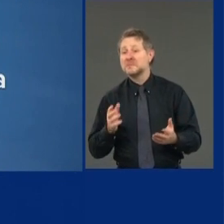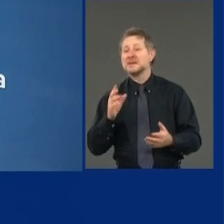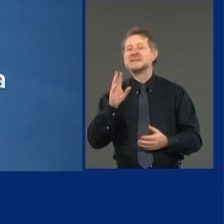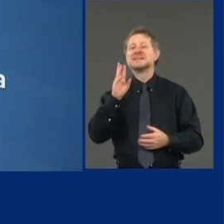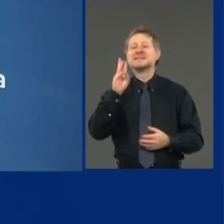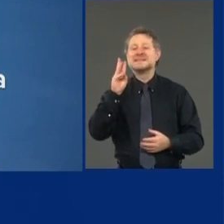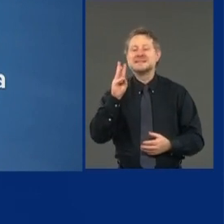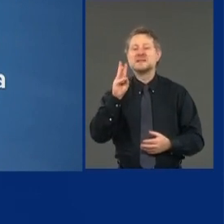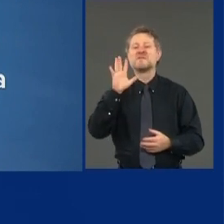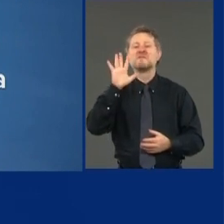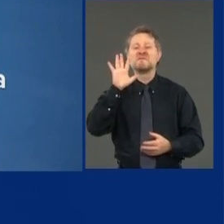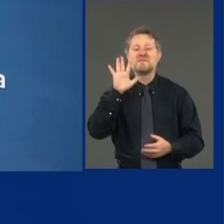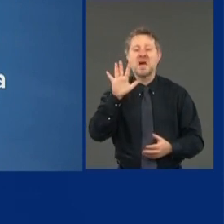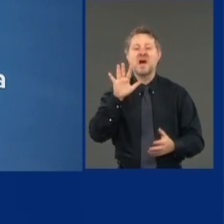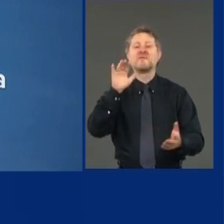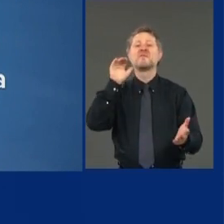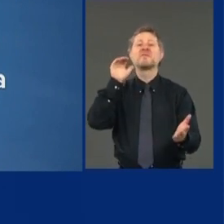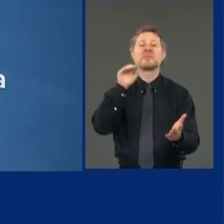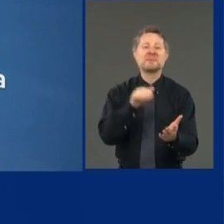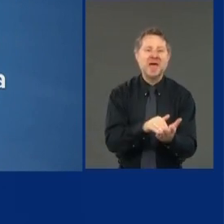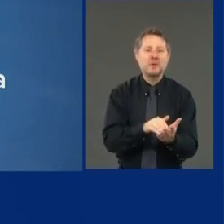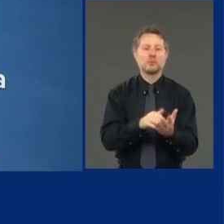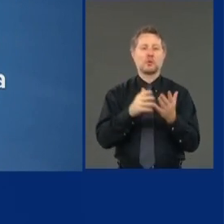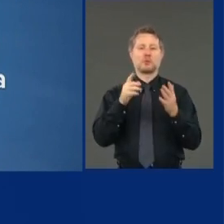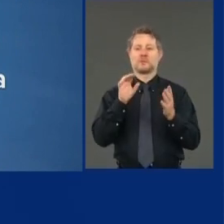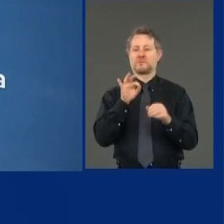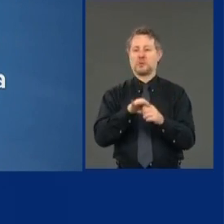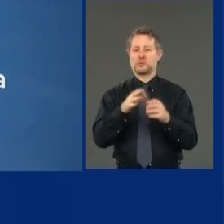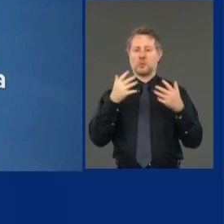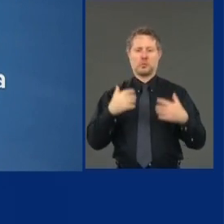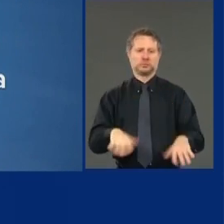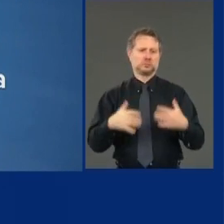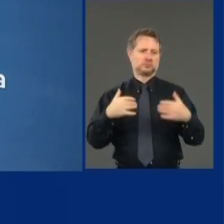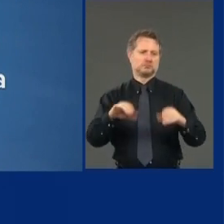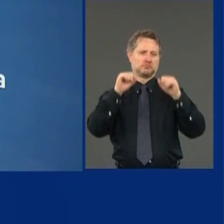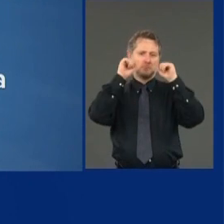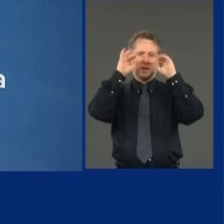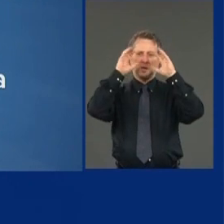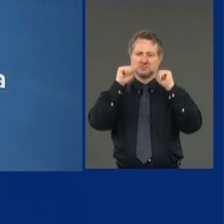65,000 people. Isn't that amazing? Zach wins.